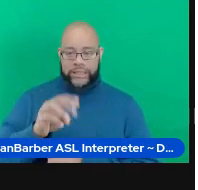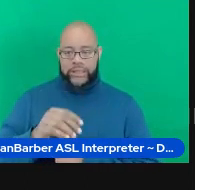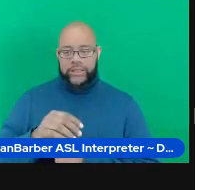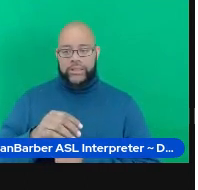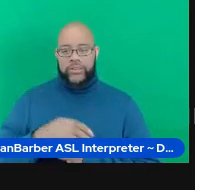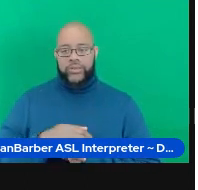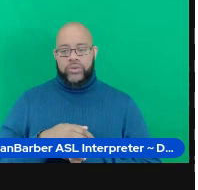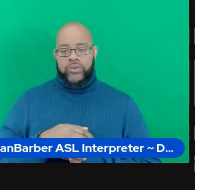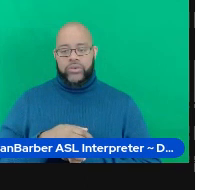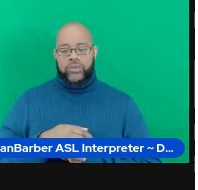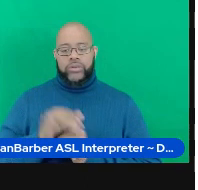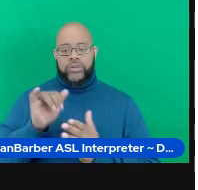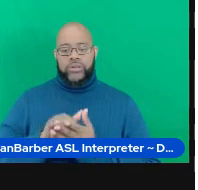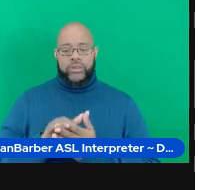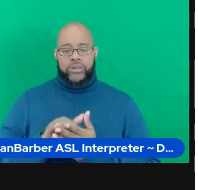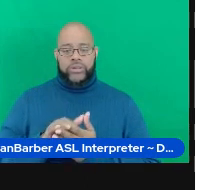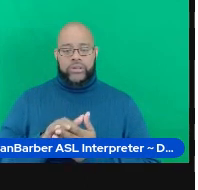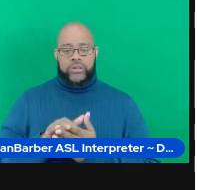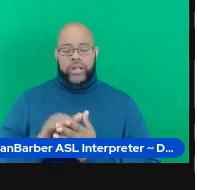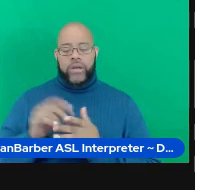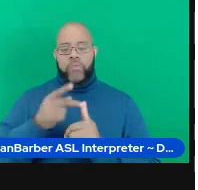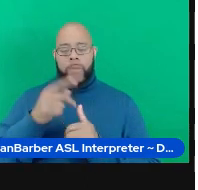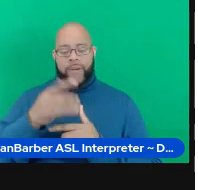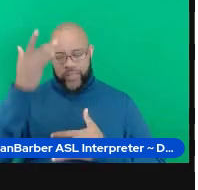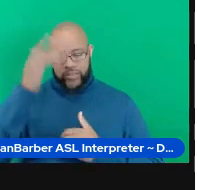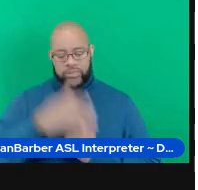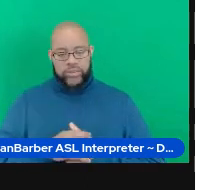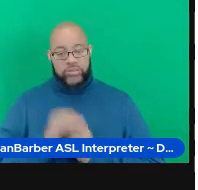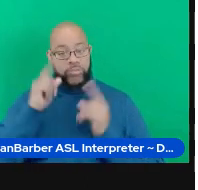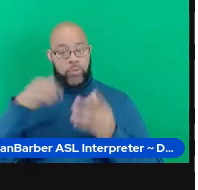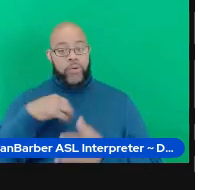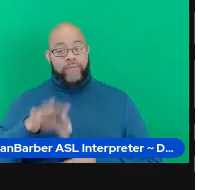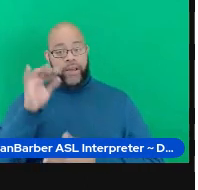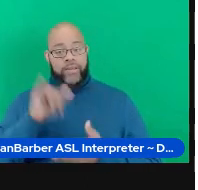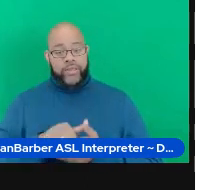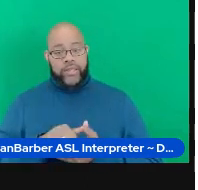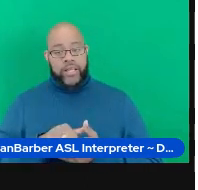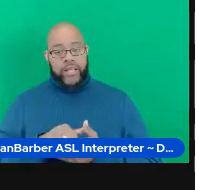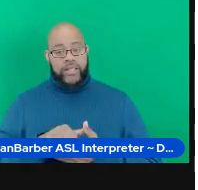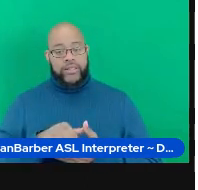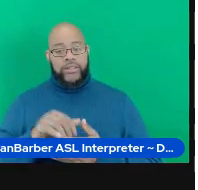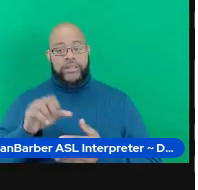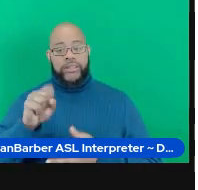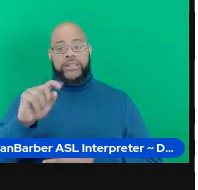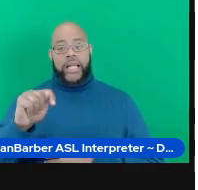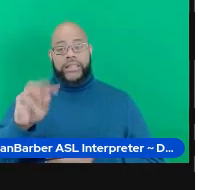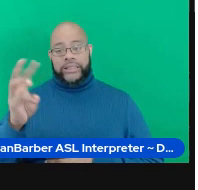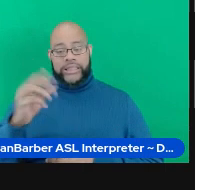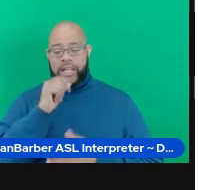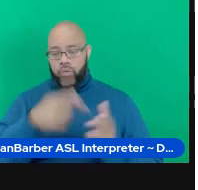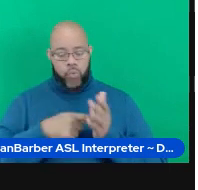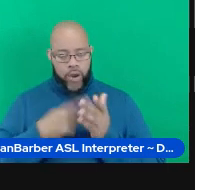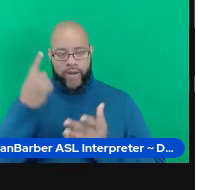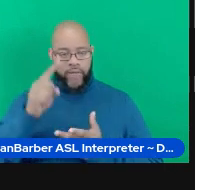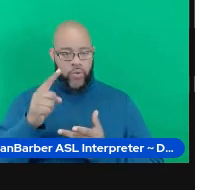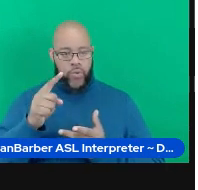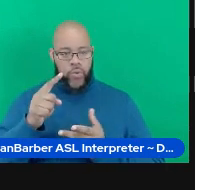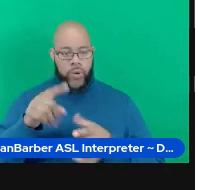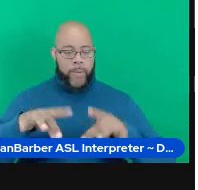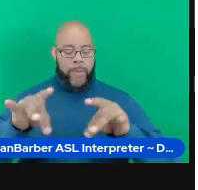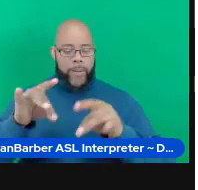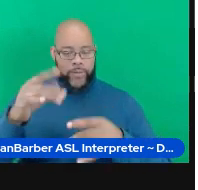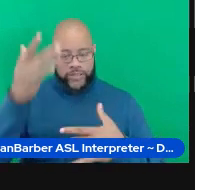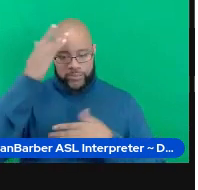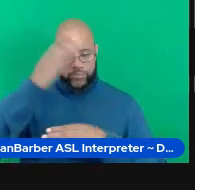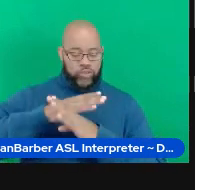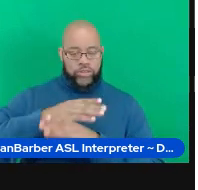with a primary secondary infection. Surprisingly, we found that STAT6 is not required for acquired immunity.